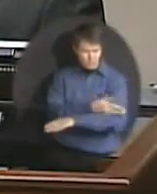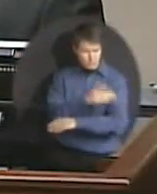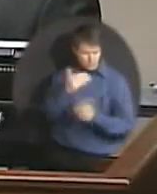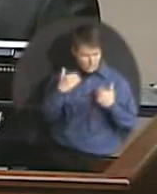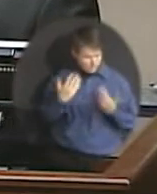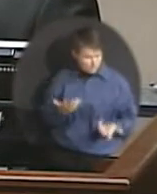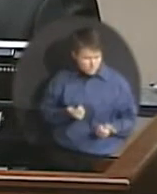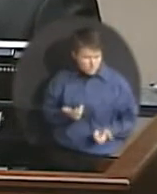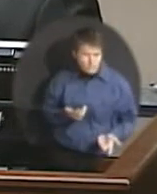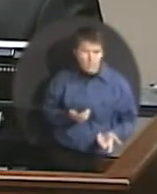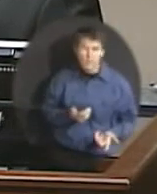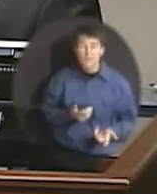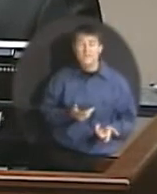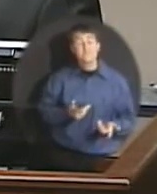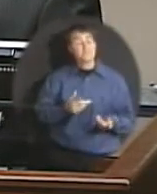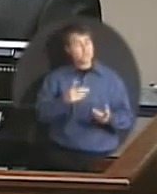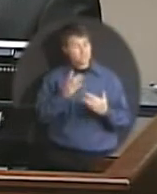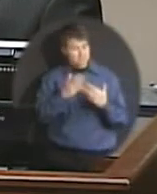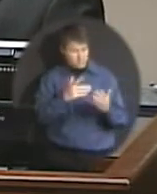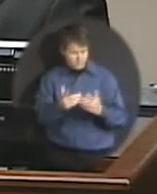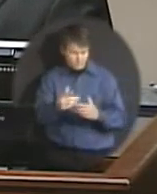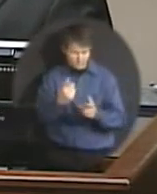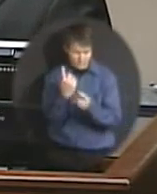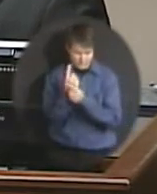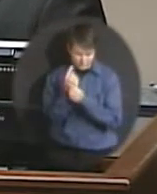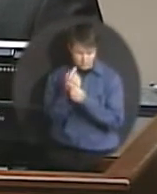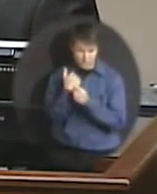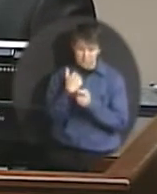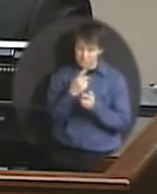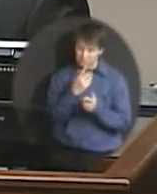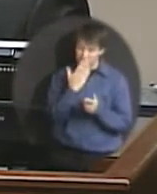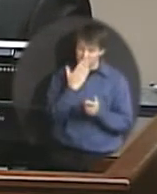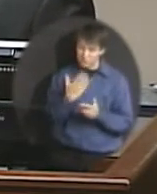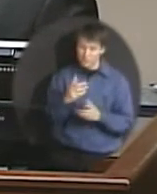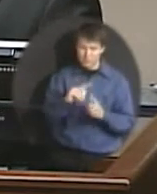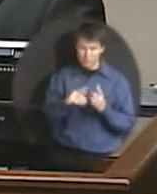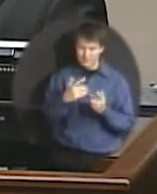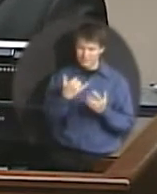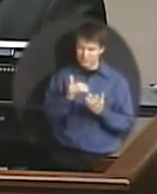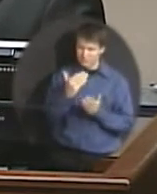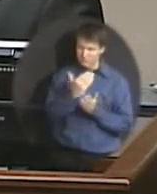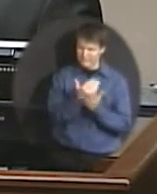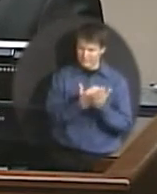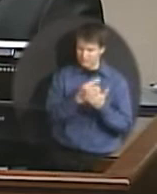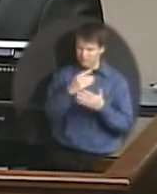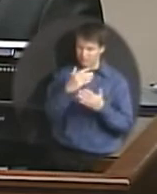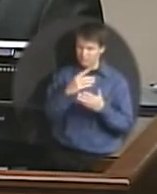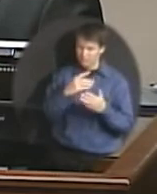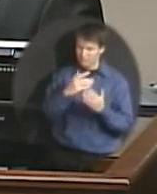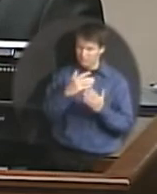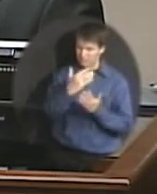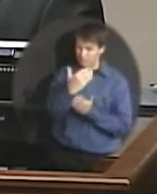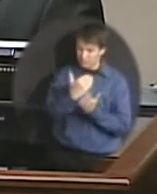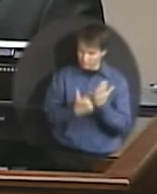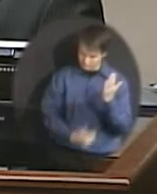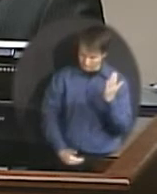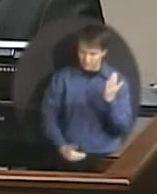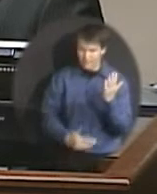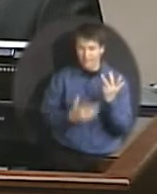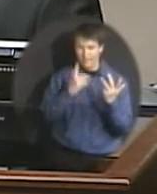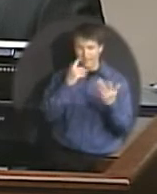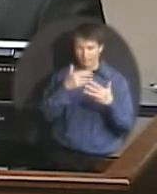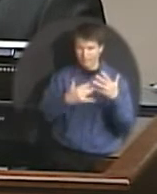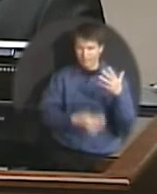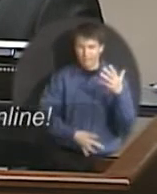Although we've made great strides last year, our list would be much longer than what will be generated in that 1 year. So we'll be prioritizing those replacement